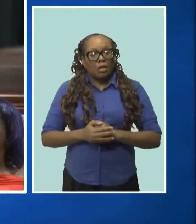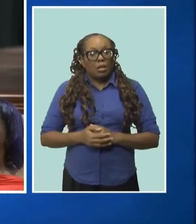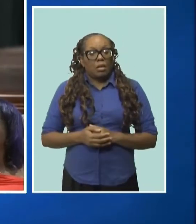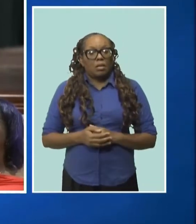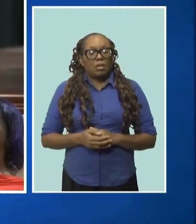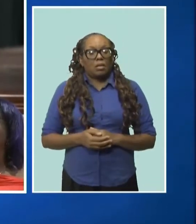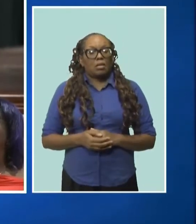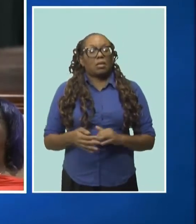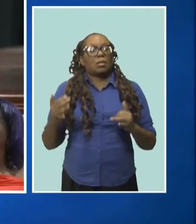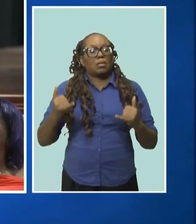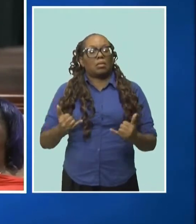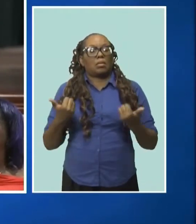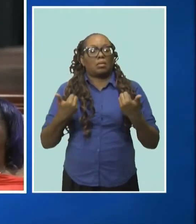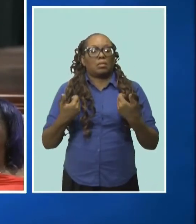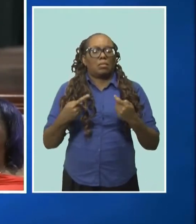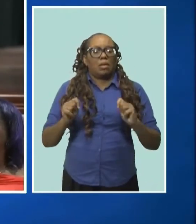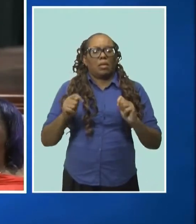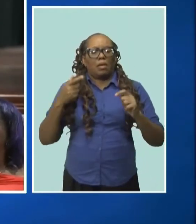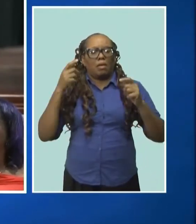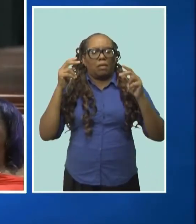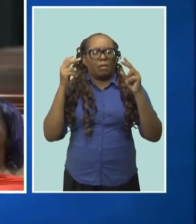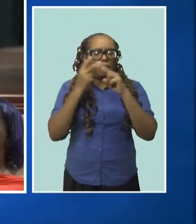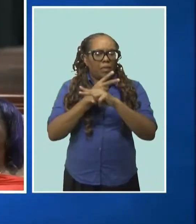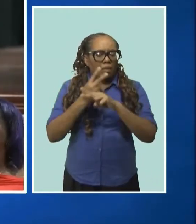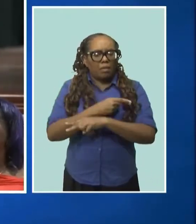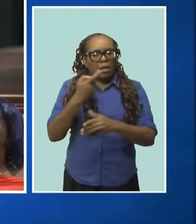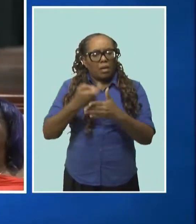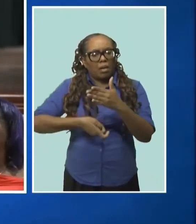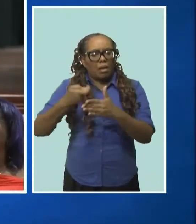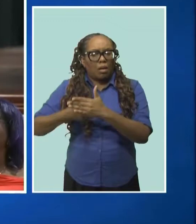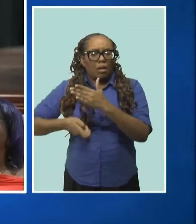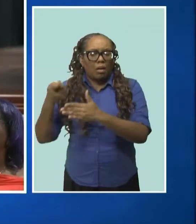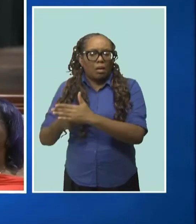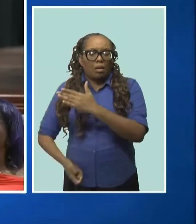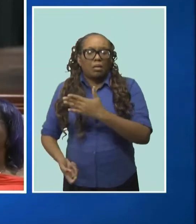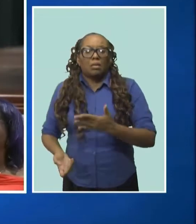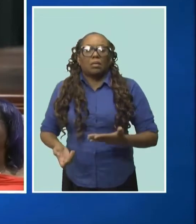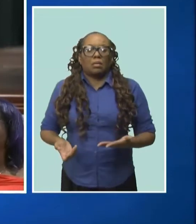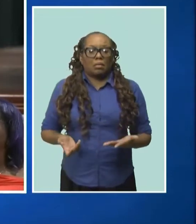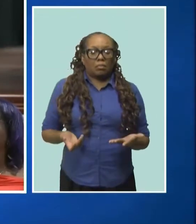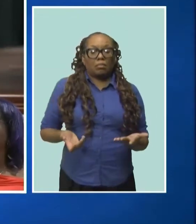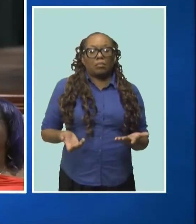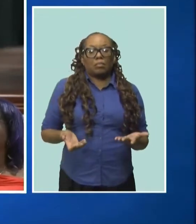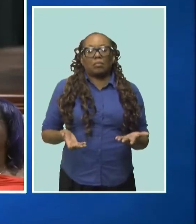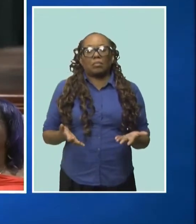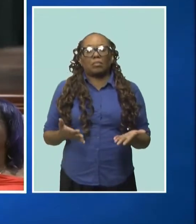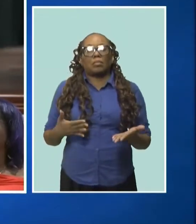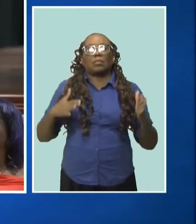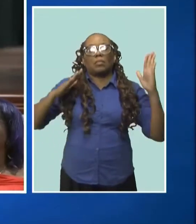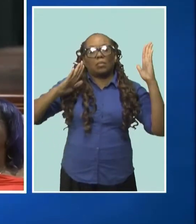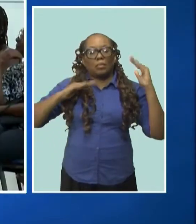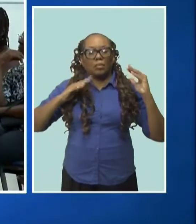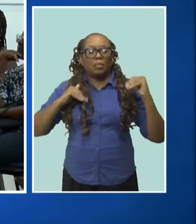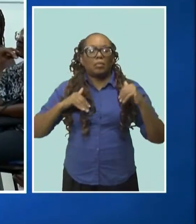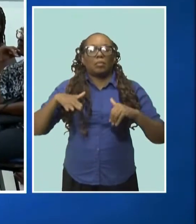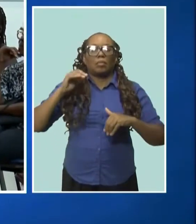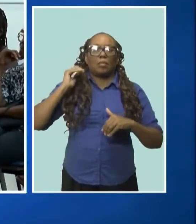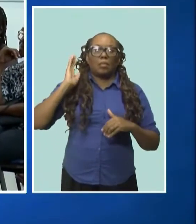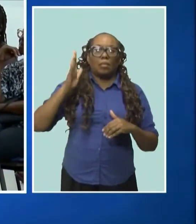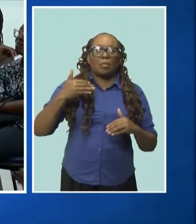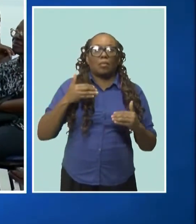finalizing the costing for doing the road, and we are hoping that in short order they will actually start the